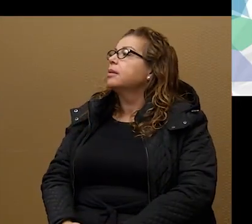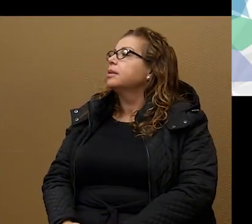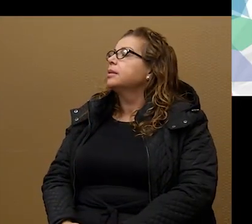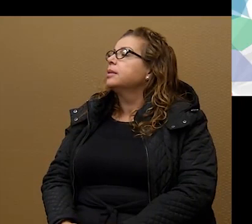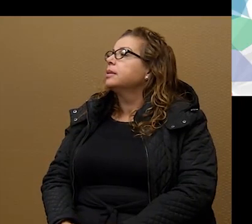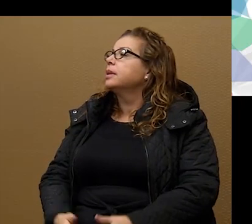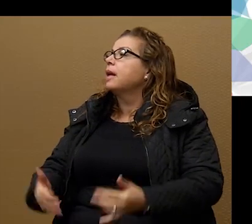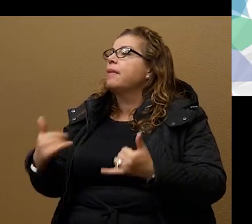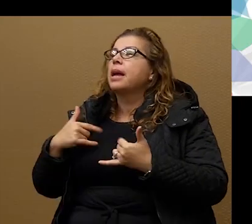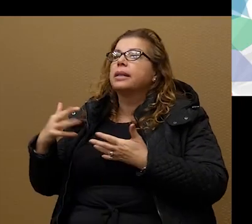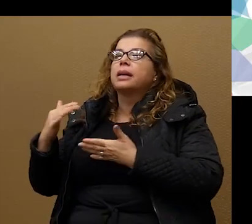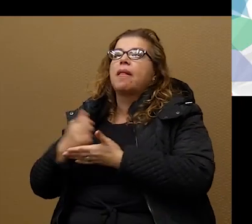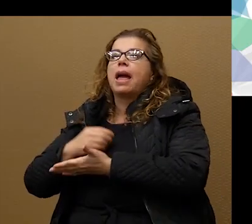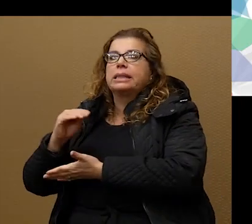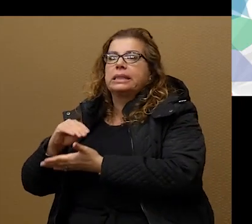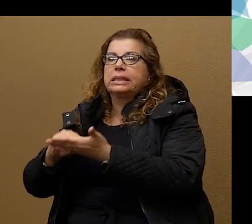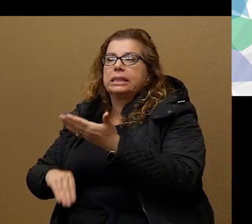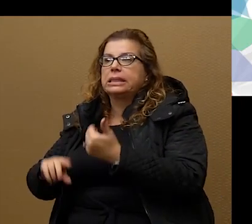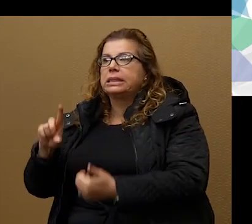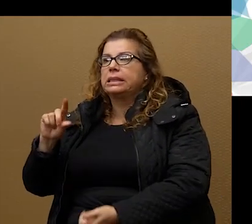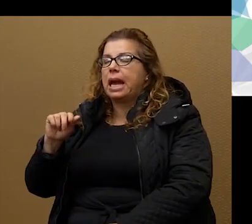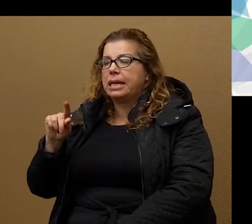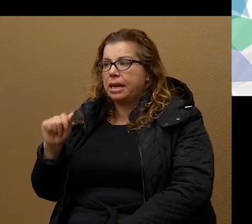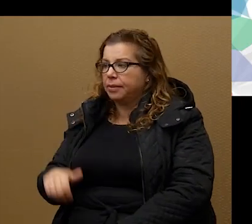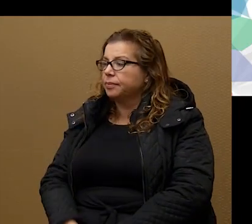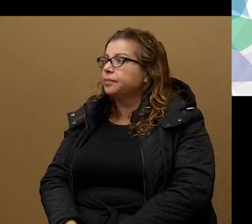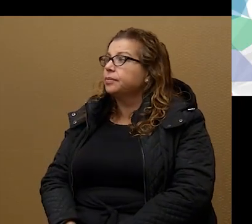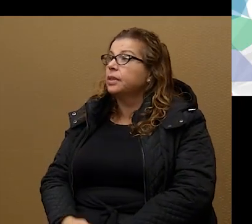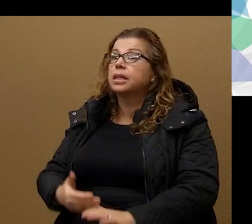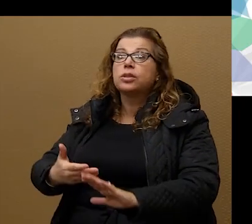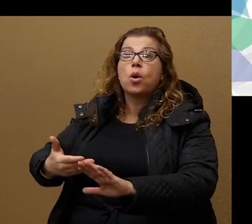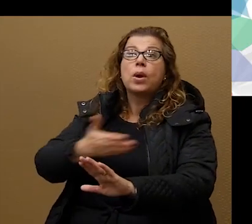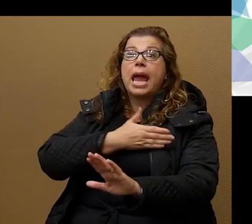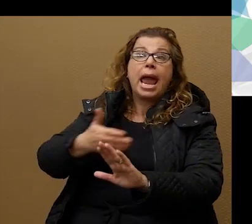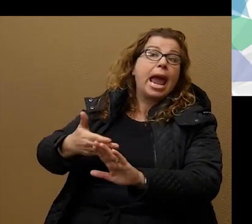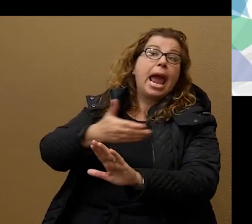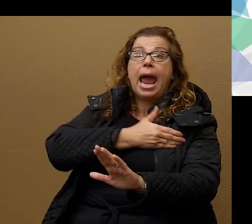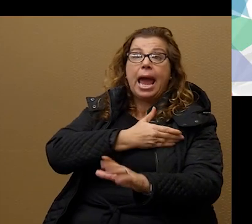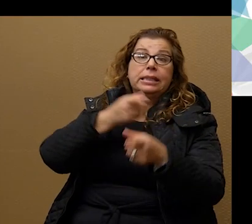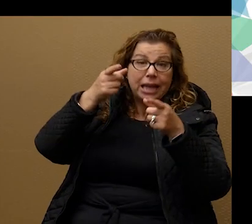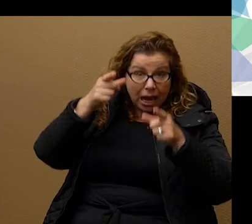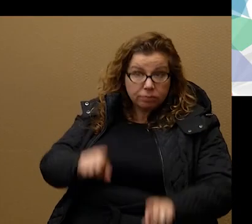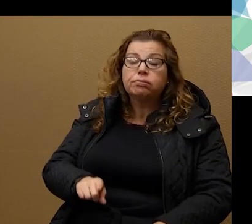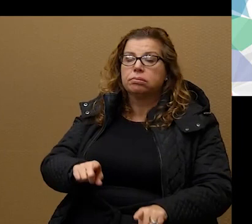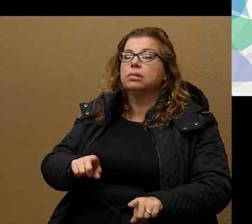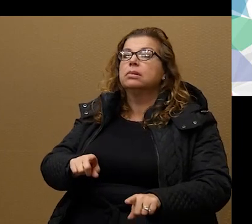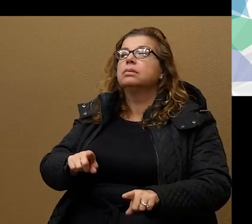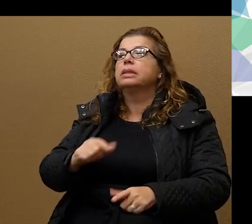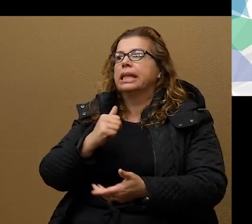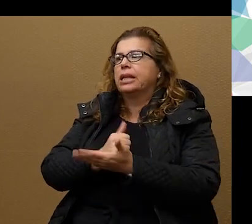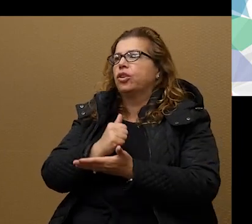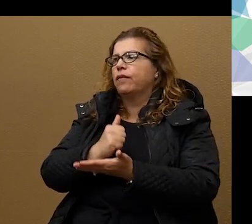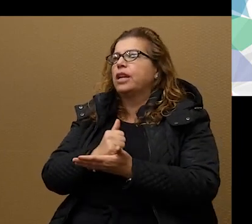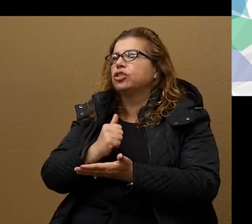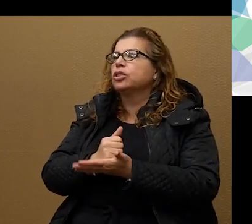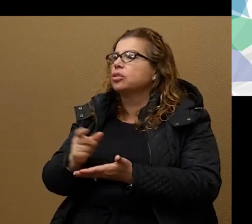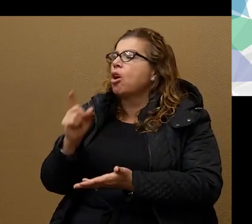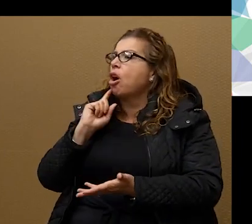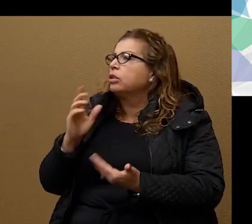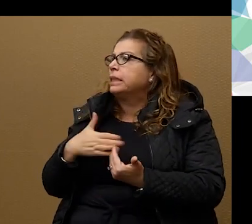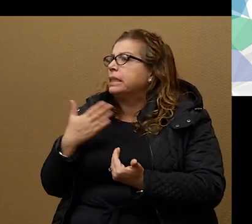And then collecting data. So antecedent-based interventions are pretty easy to